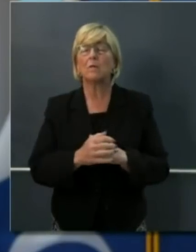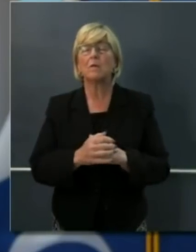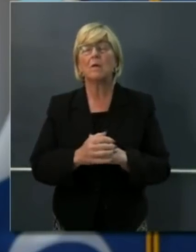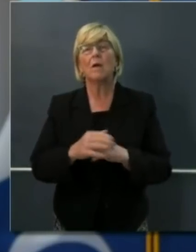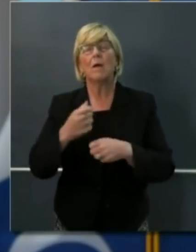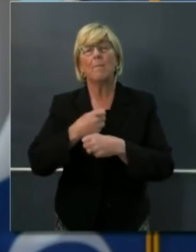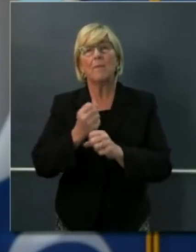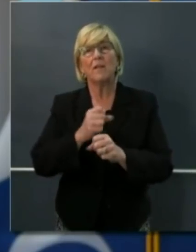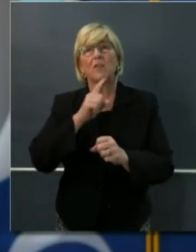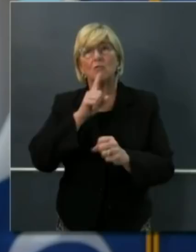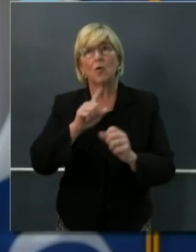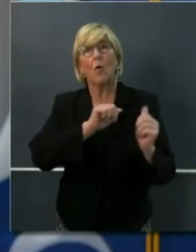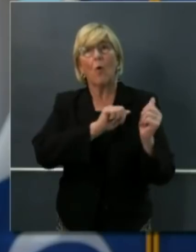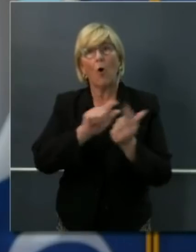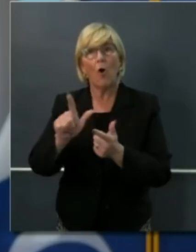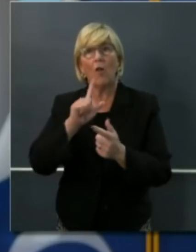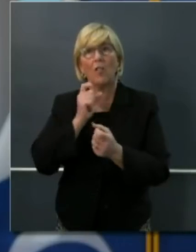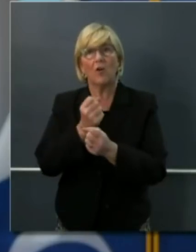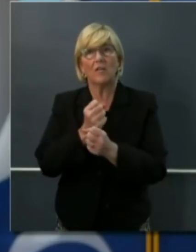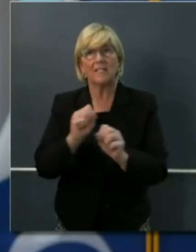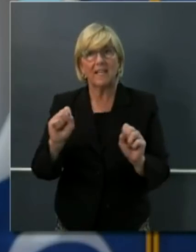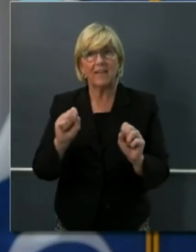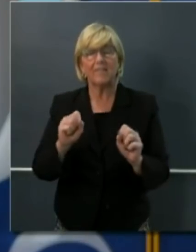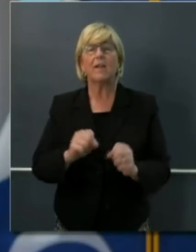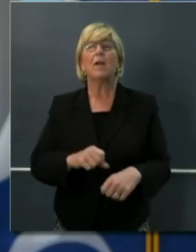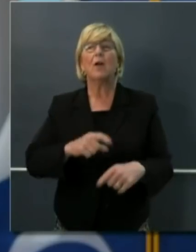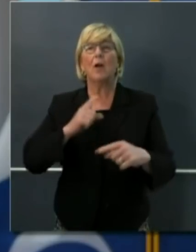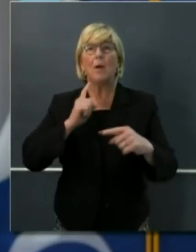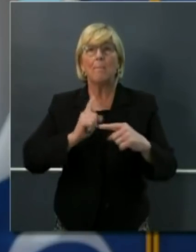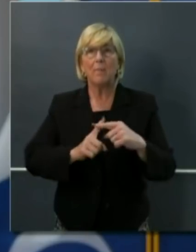the safety of our healthcare